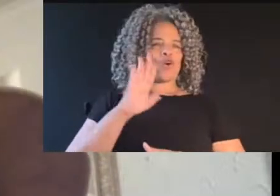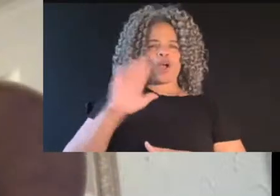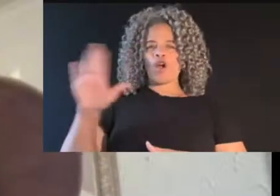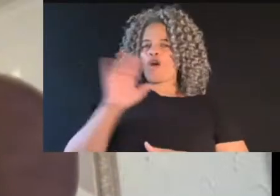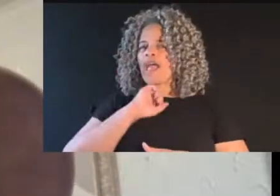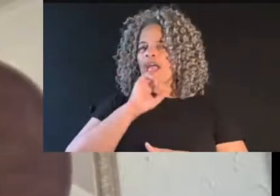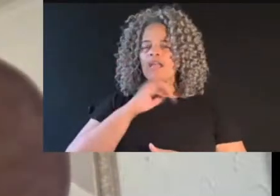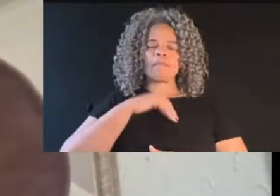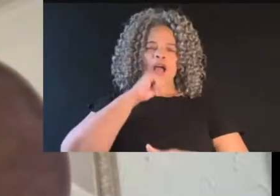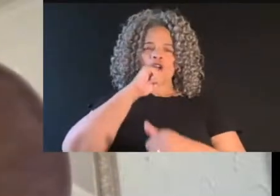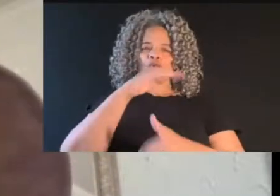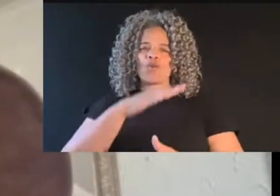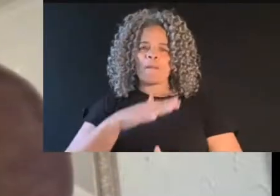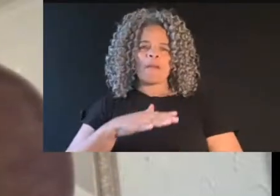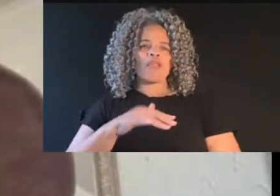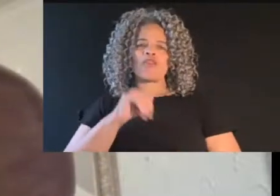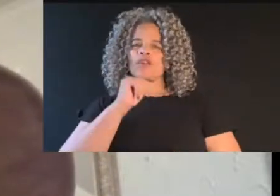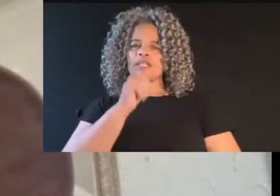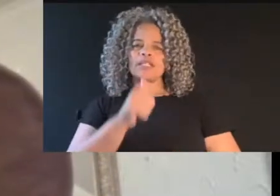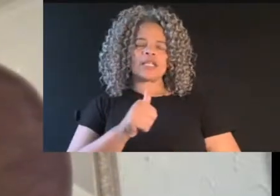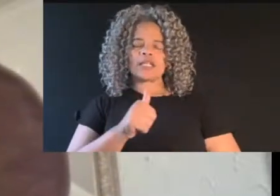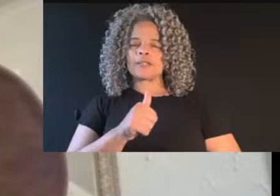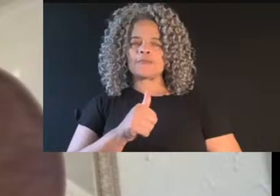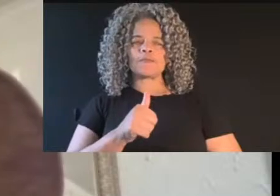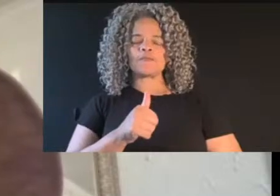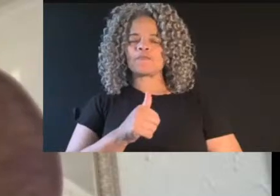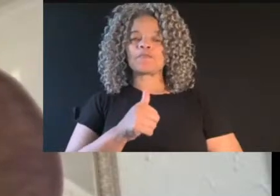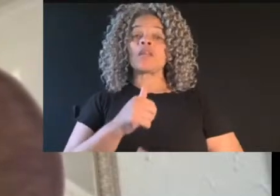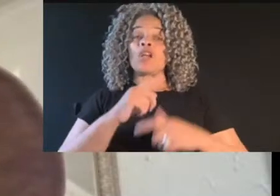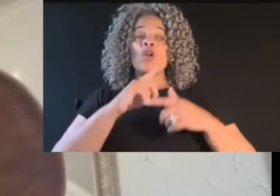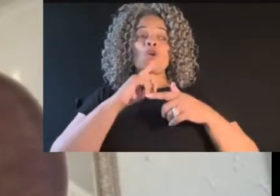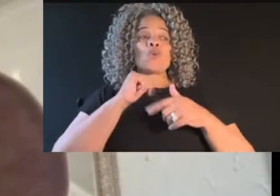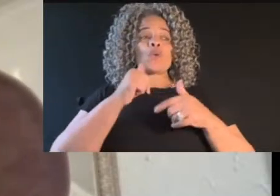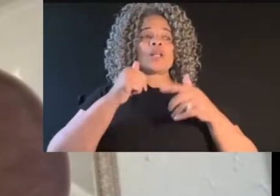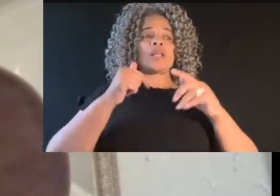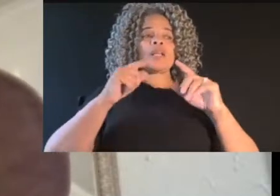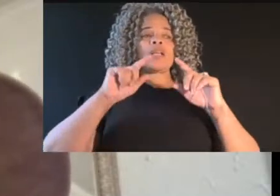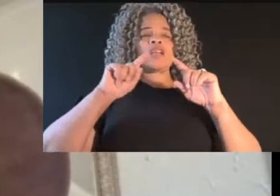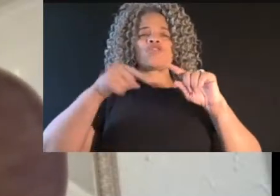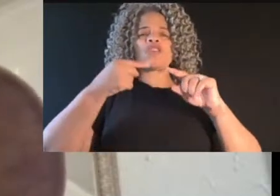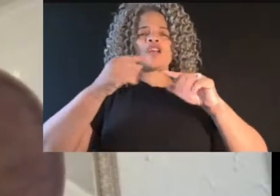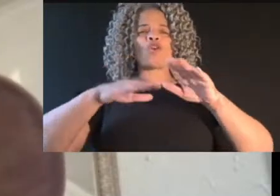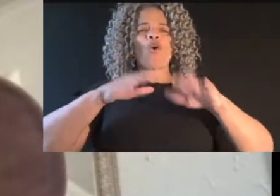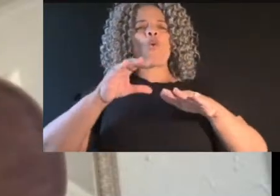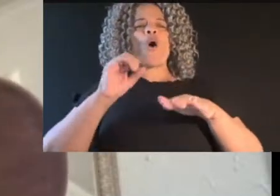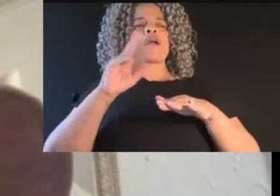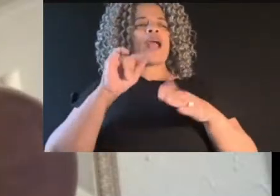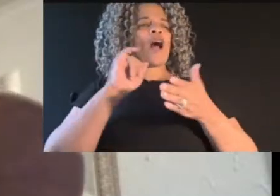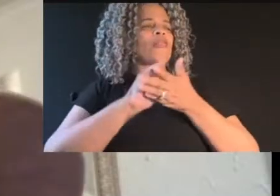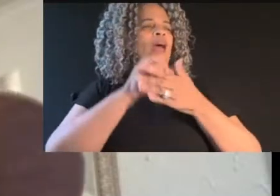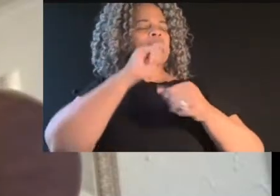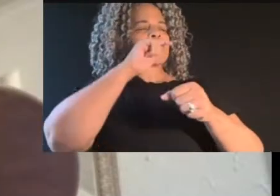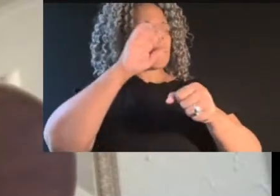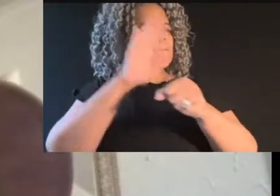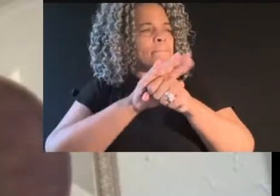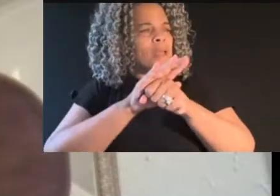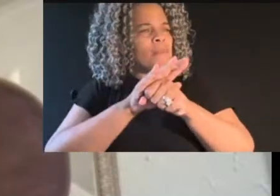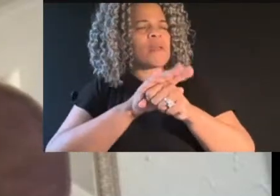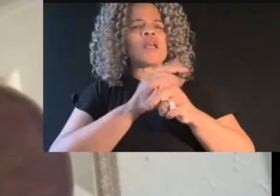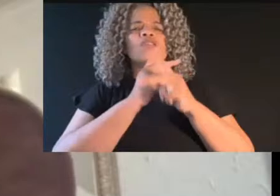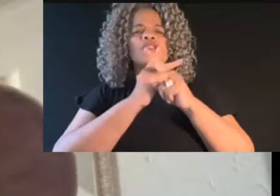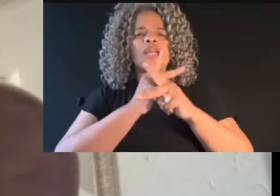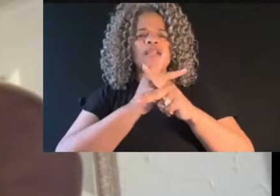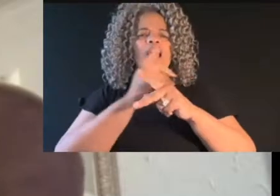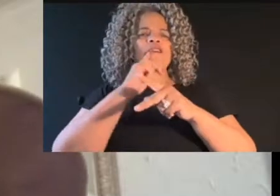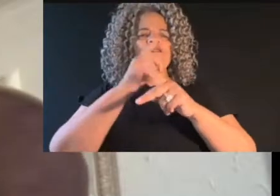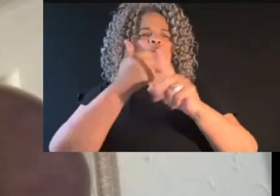didn't, my grandmother didn't. And really just walking out that commitment to take time for self and for